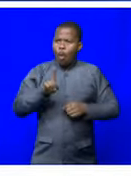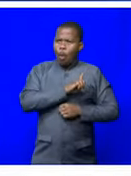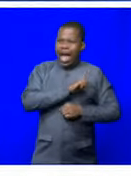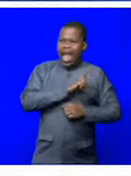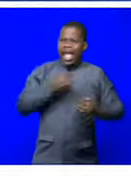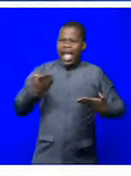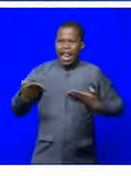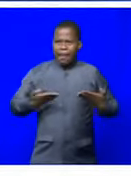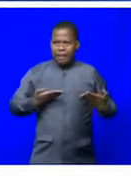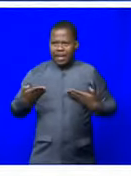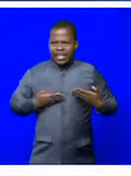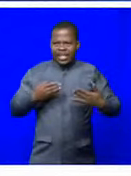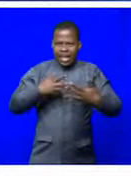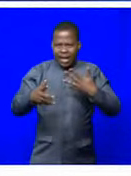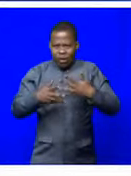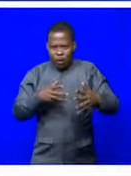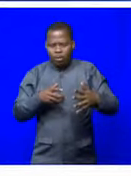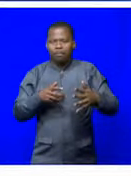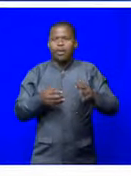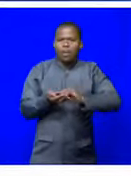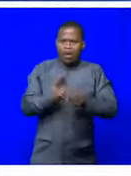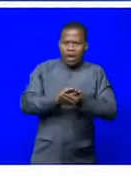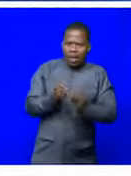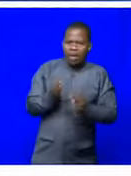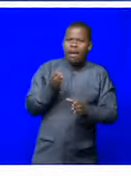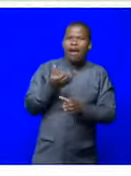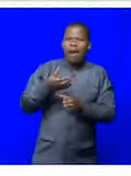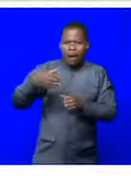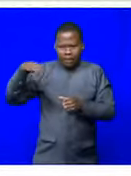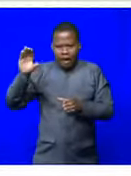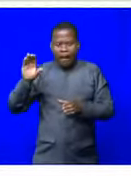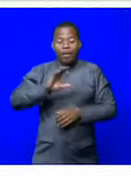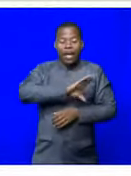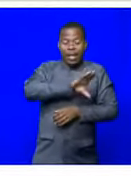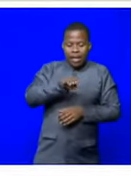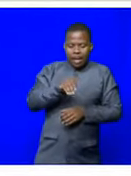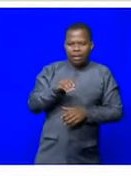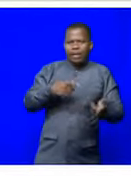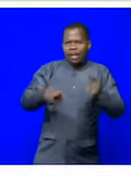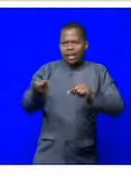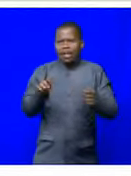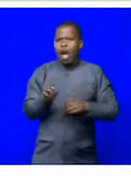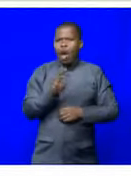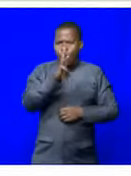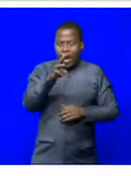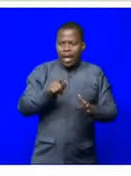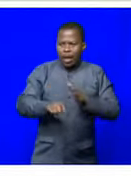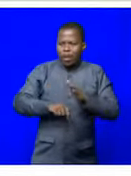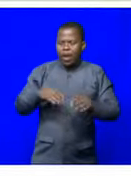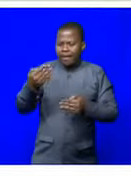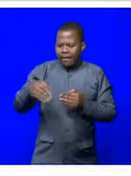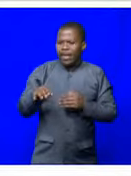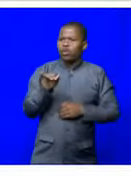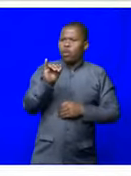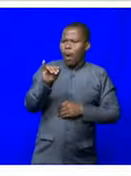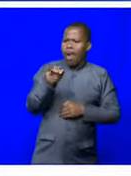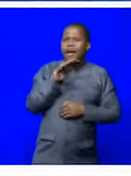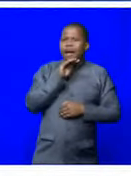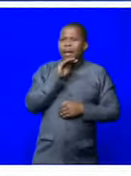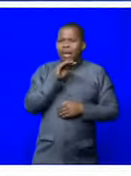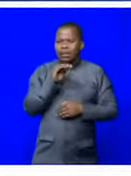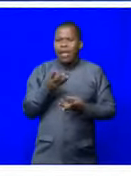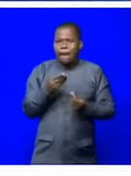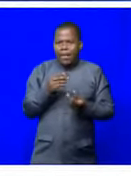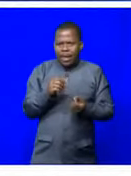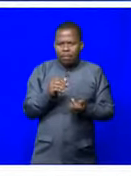lo mkhicito wayo iwumikise emaveni la kaSadak phase 1 wale project laba bekumele batawufaka